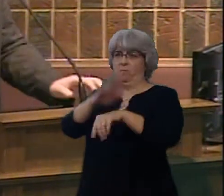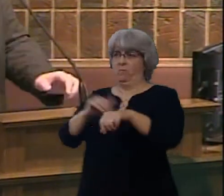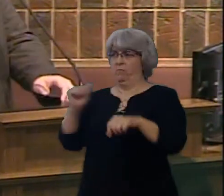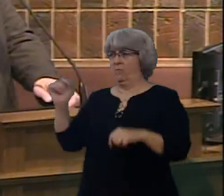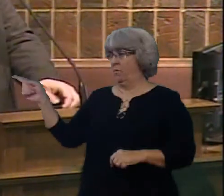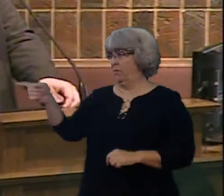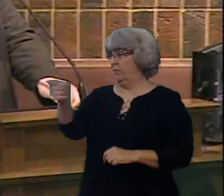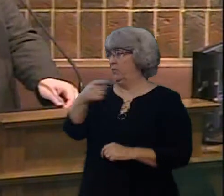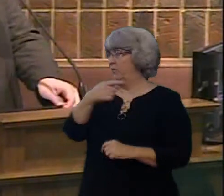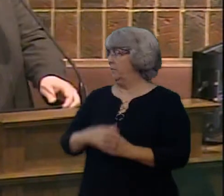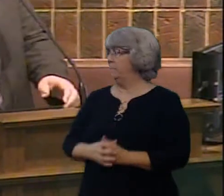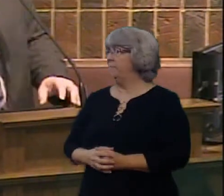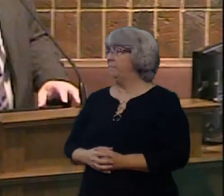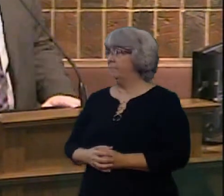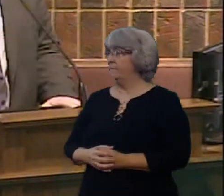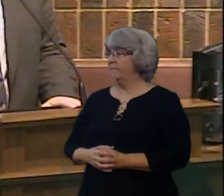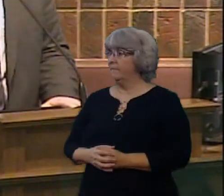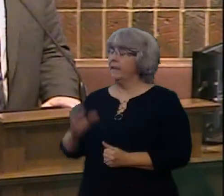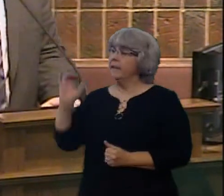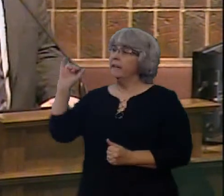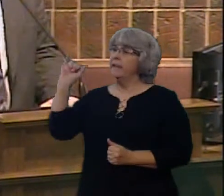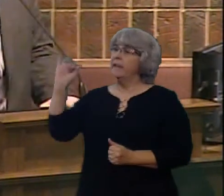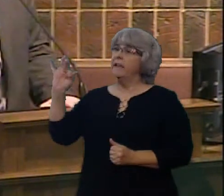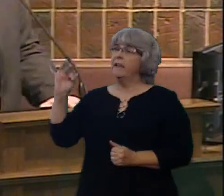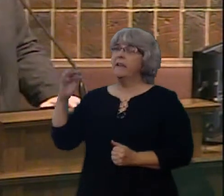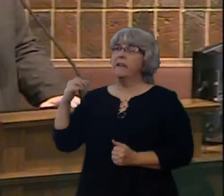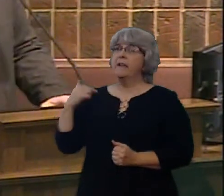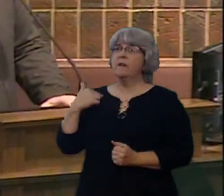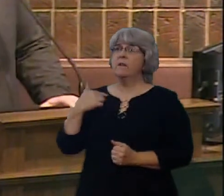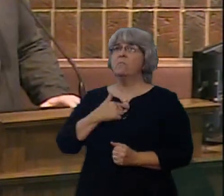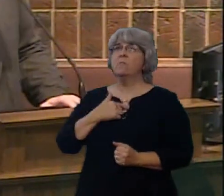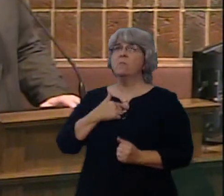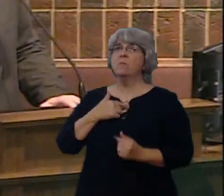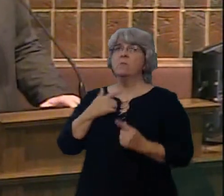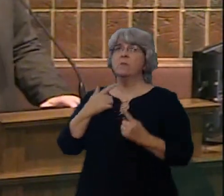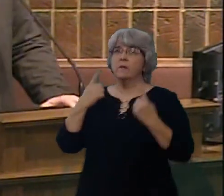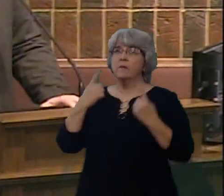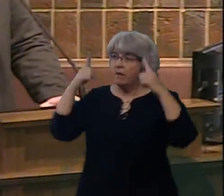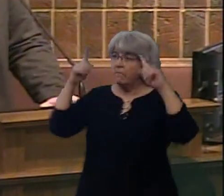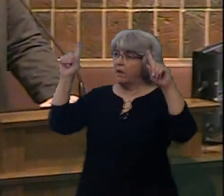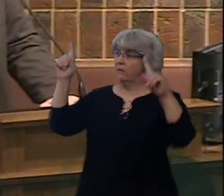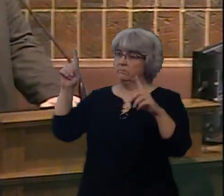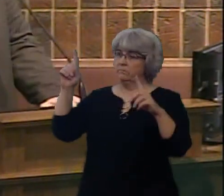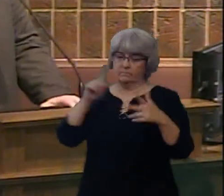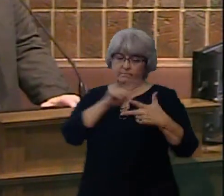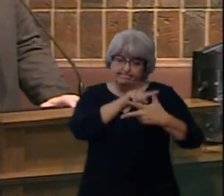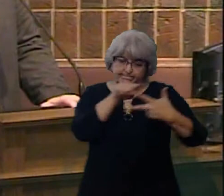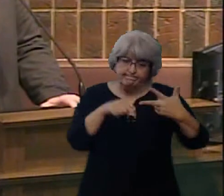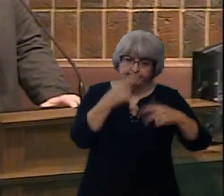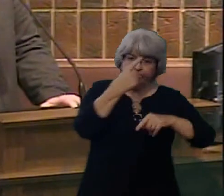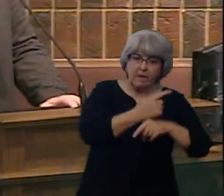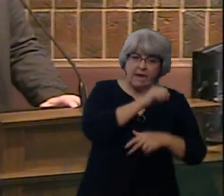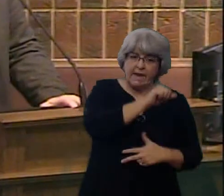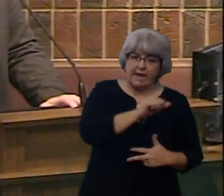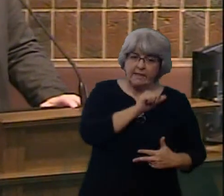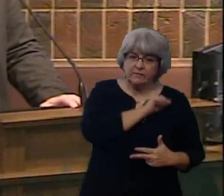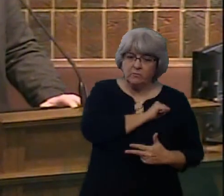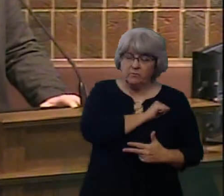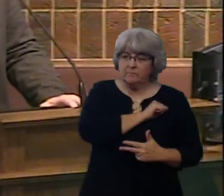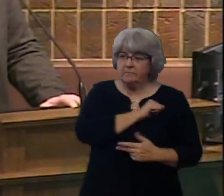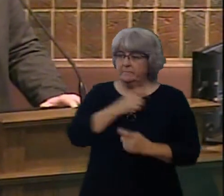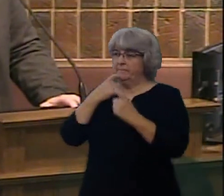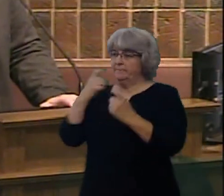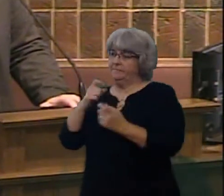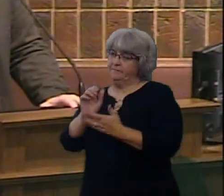If we are successful in having those attitudes, pushing away the things of sin, pushing